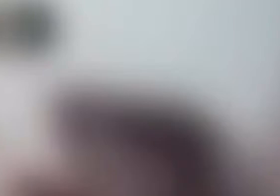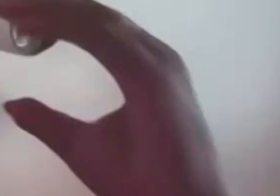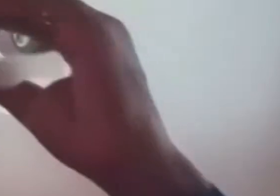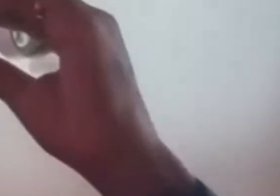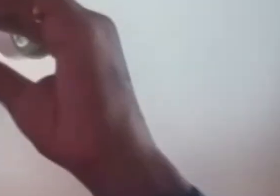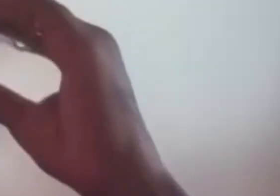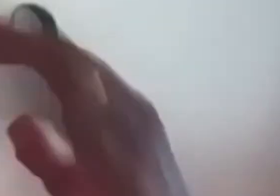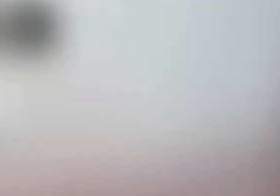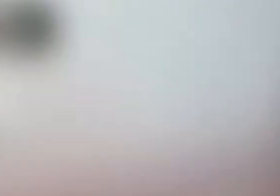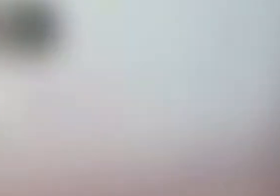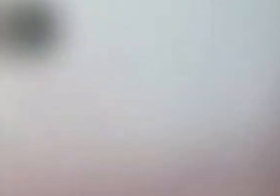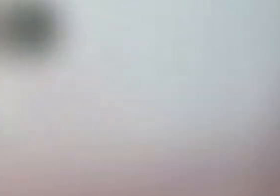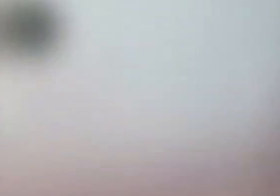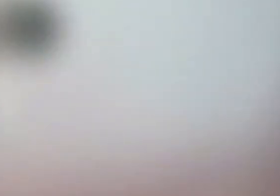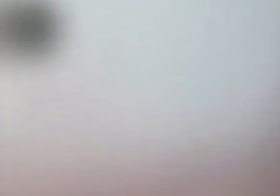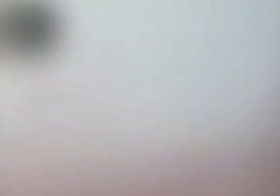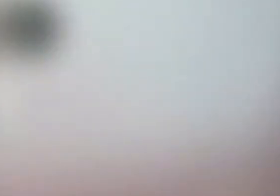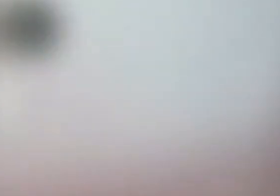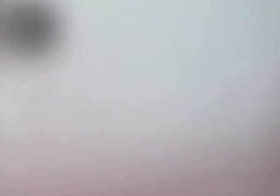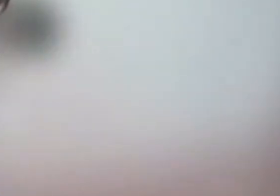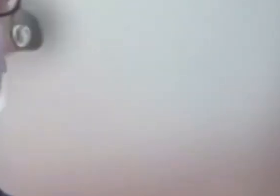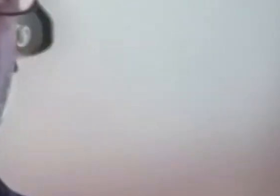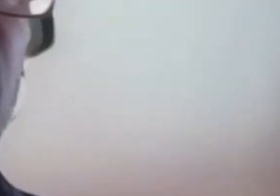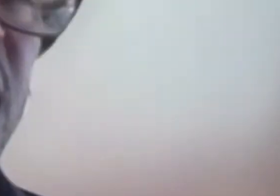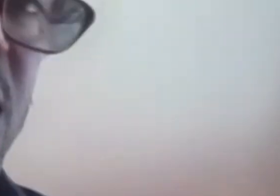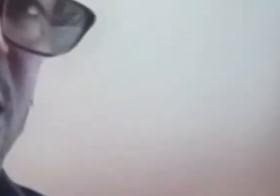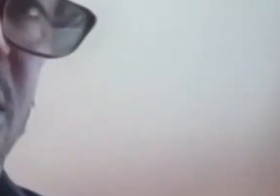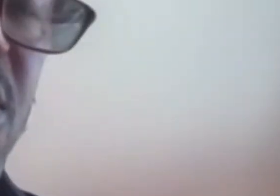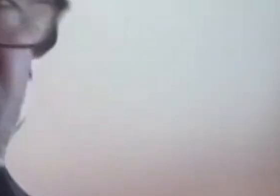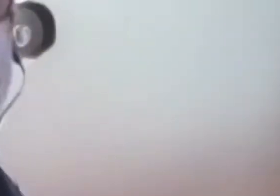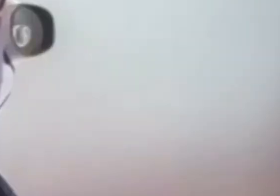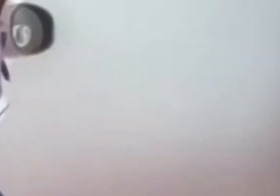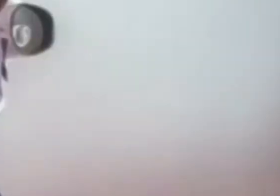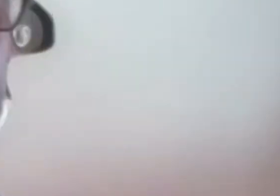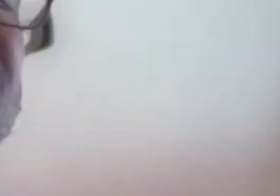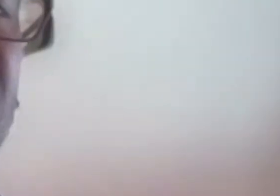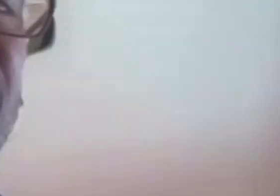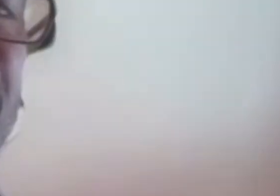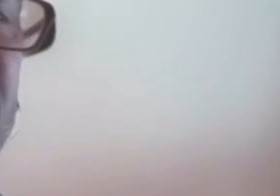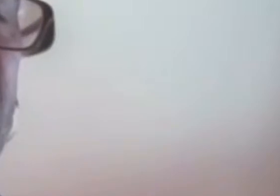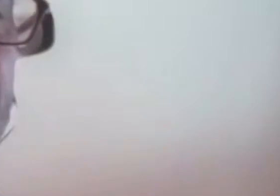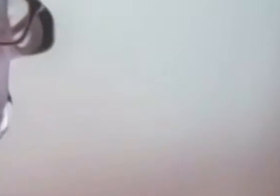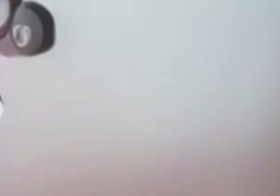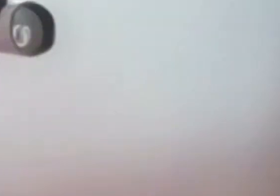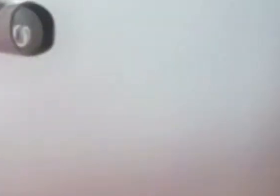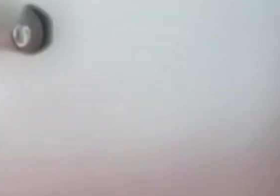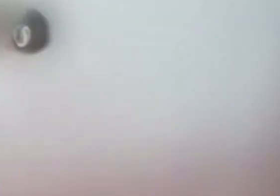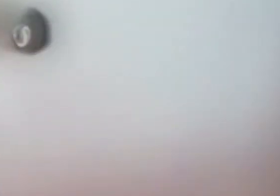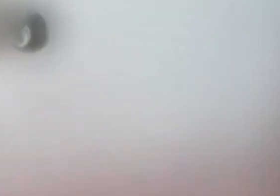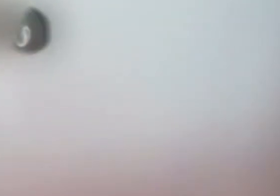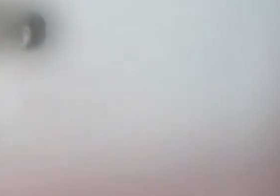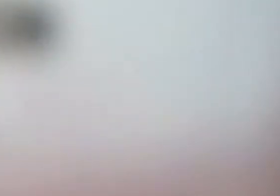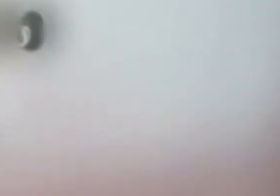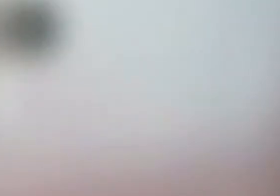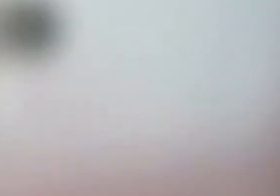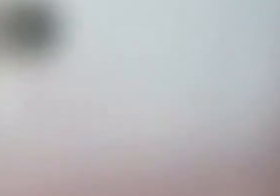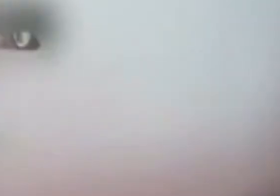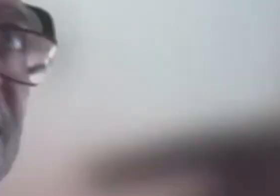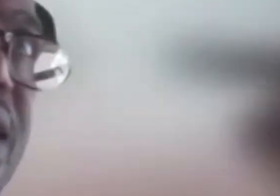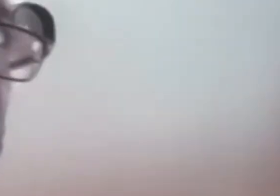get a sense of if there may be spread in say, a workplace setting, for example,